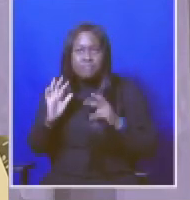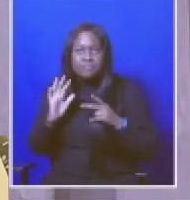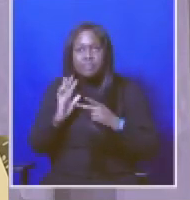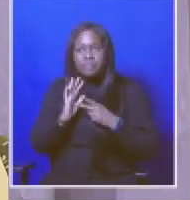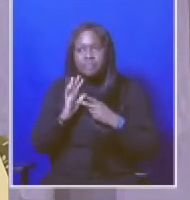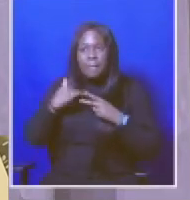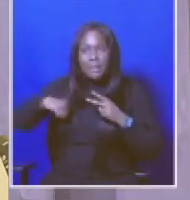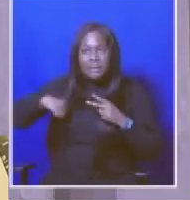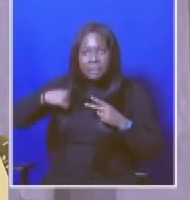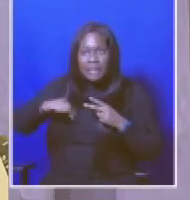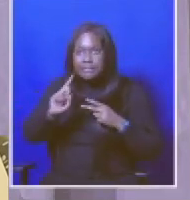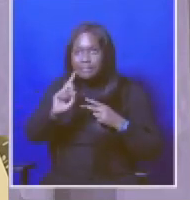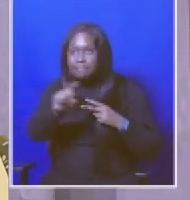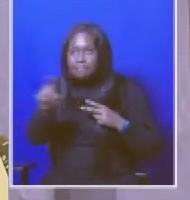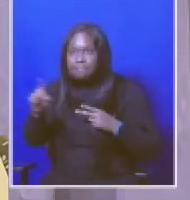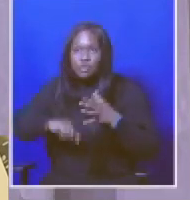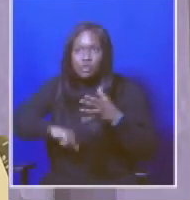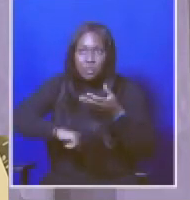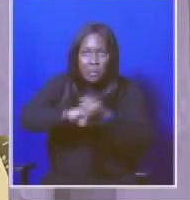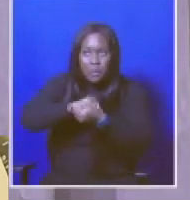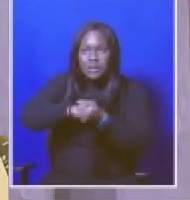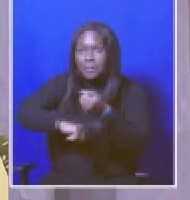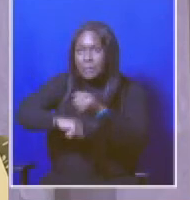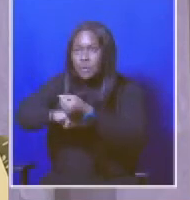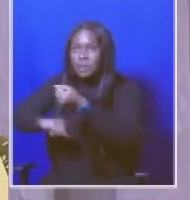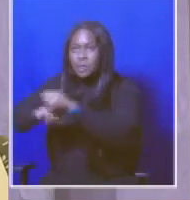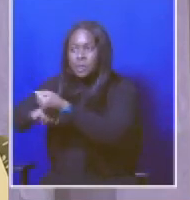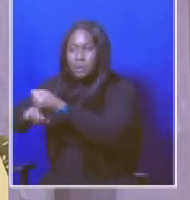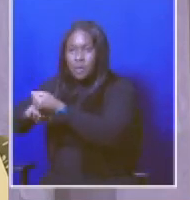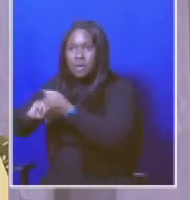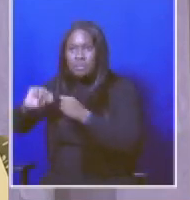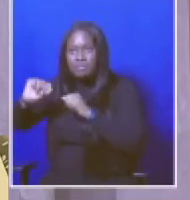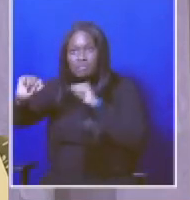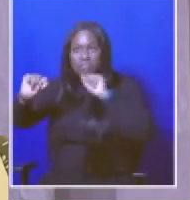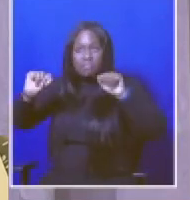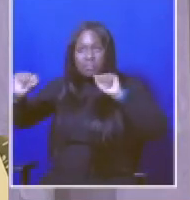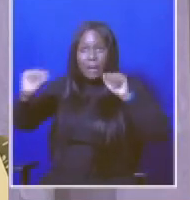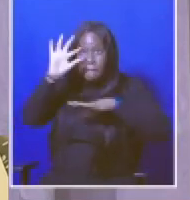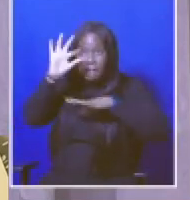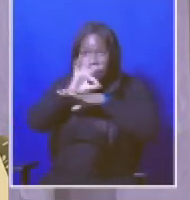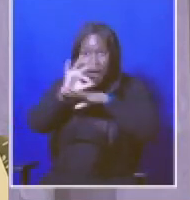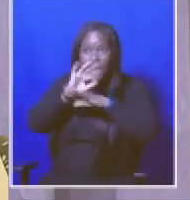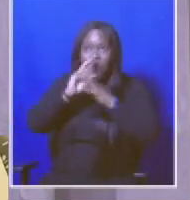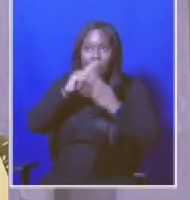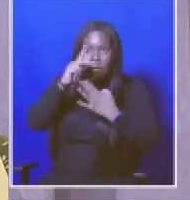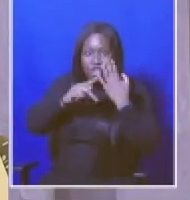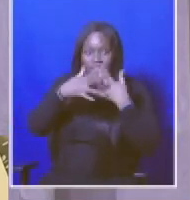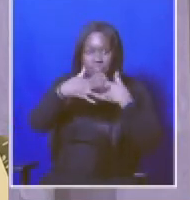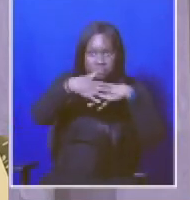assist municipalities in the implementation of infrastructure projects